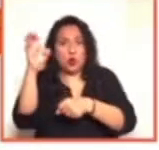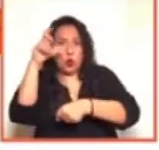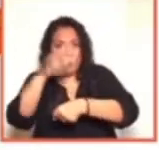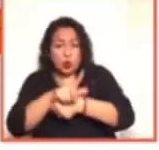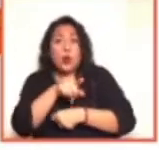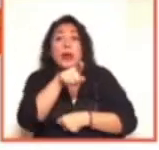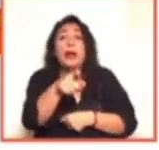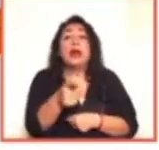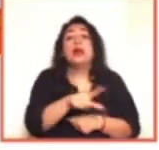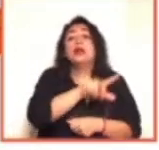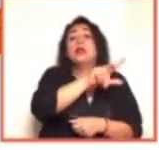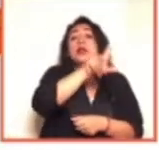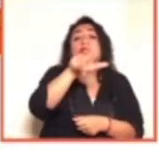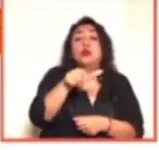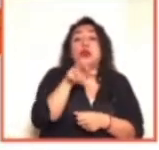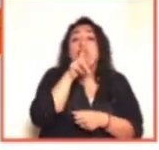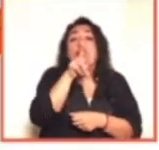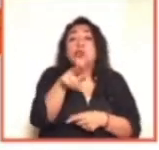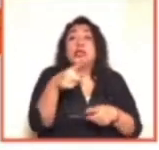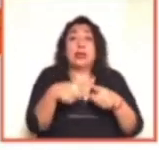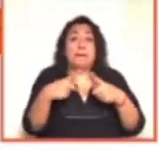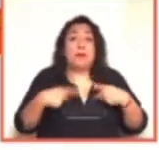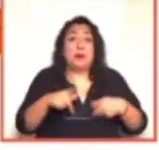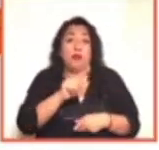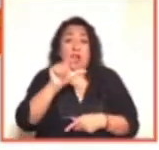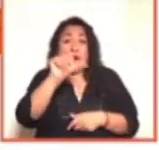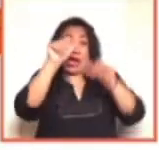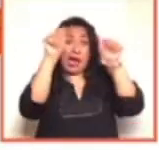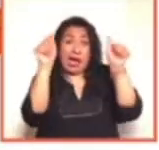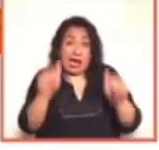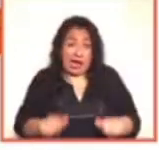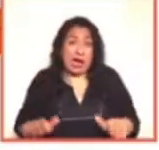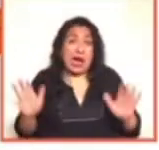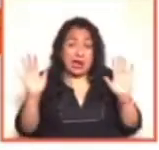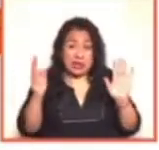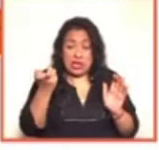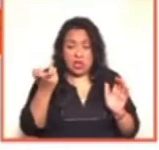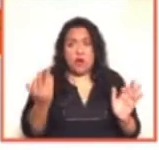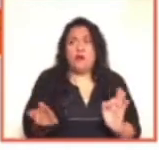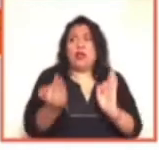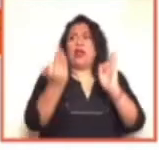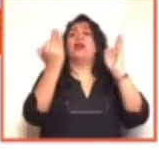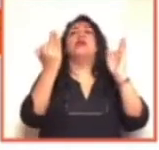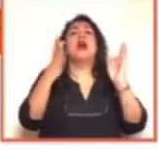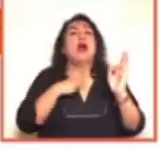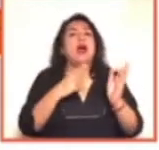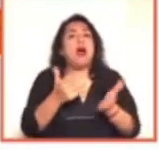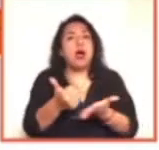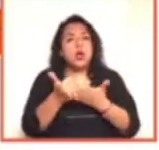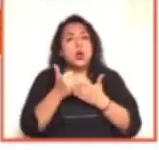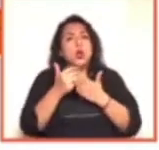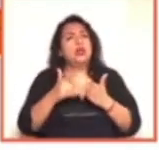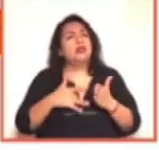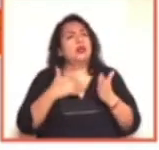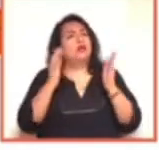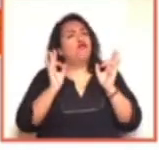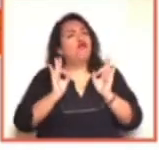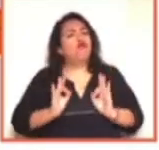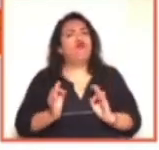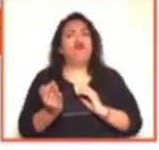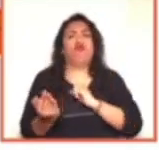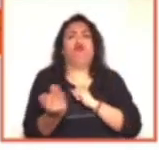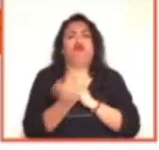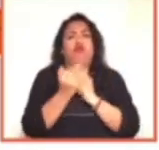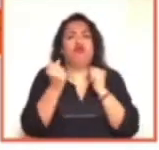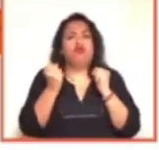arts professionals, the artists. You know, the ones that make you feel comfort and safety. You know, we